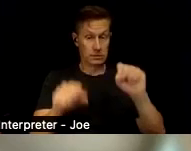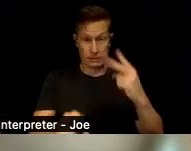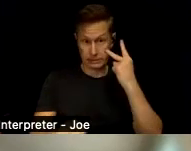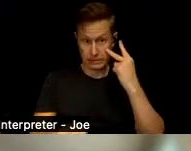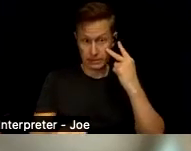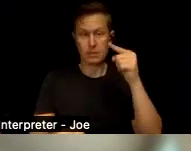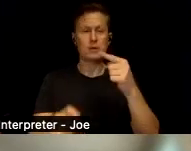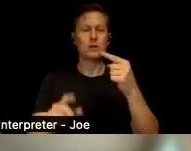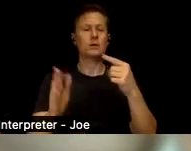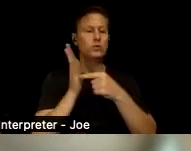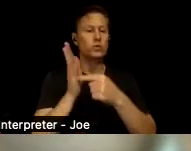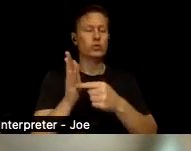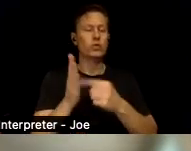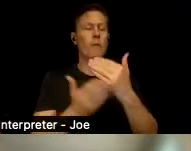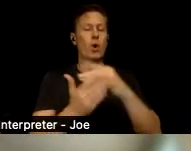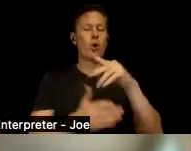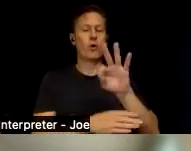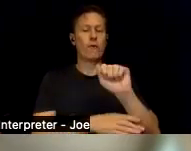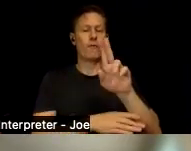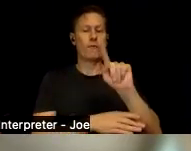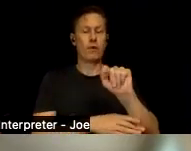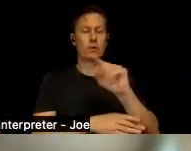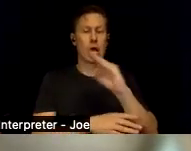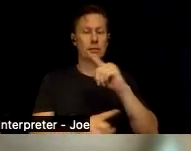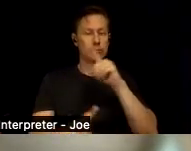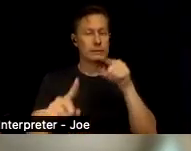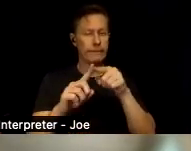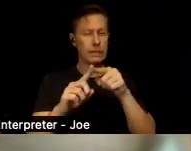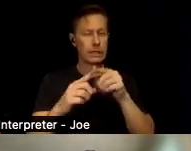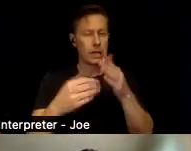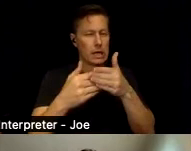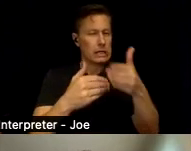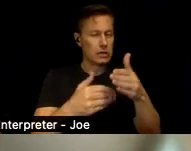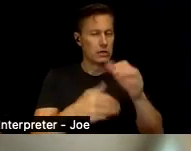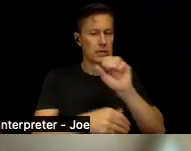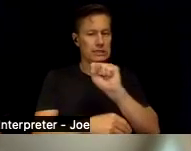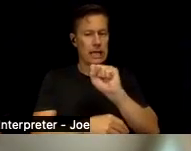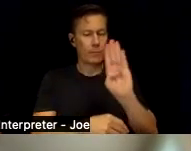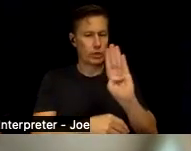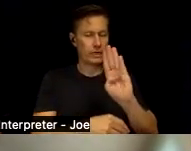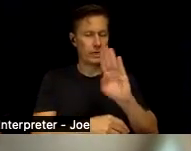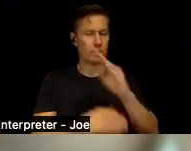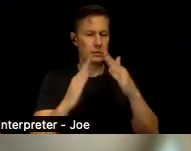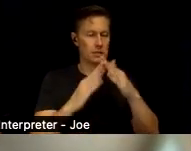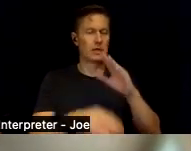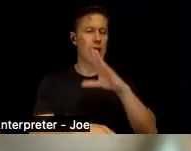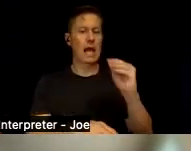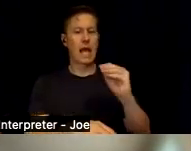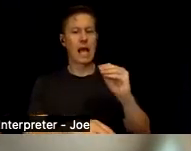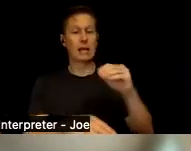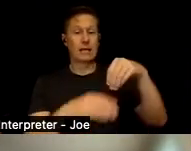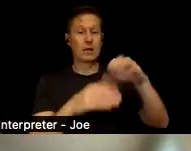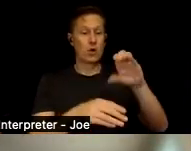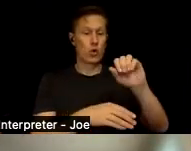this shows that parts of the fault, in particular, the parts of the fault near San Bernardino and parts of the fault in the Coachella